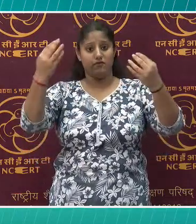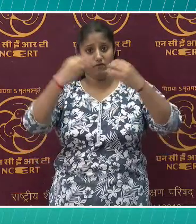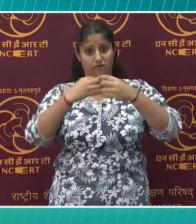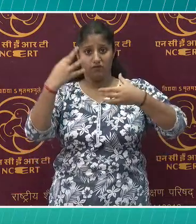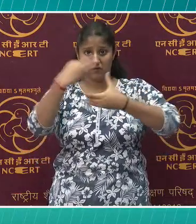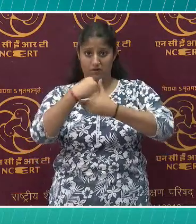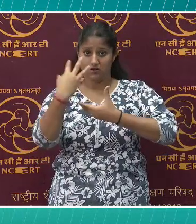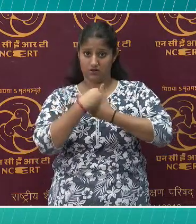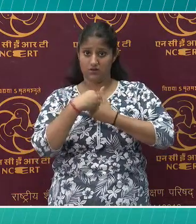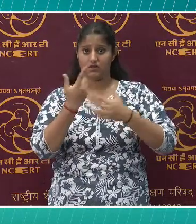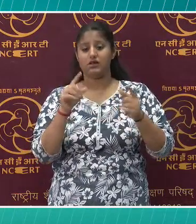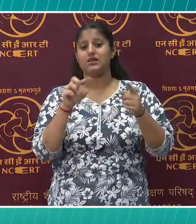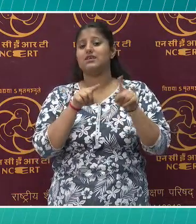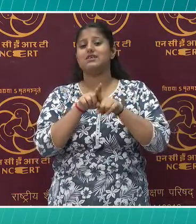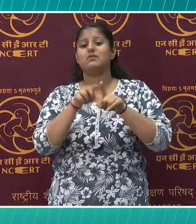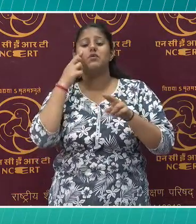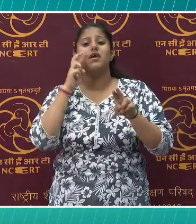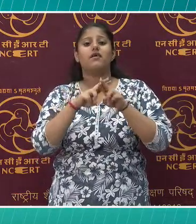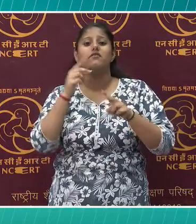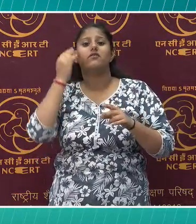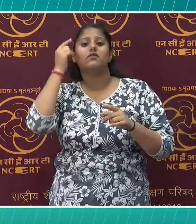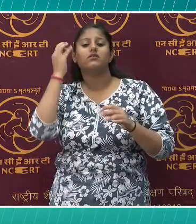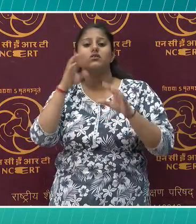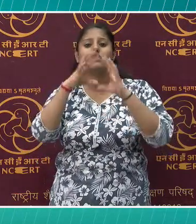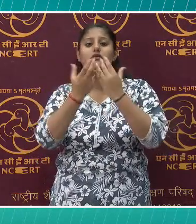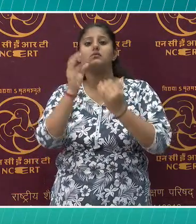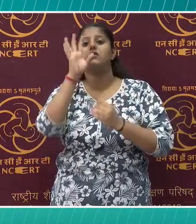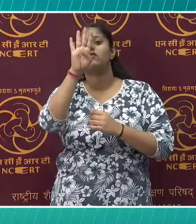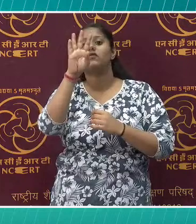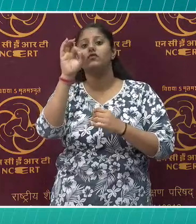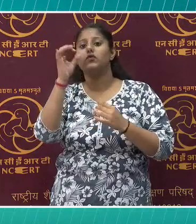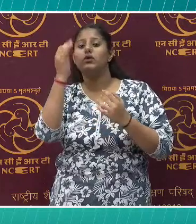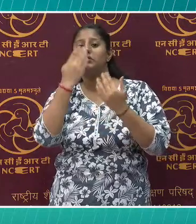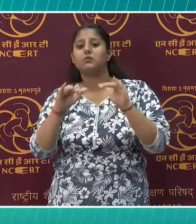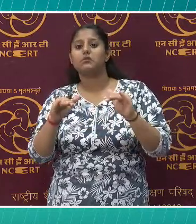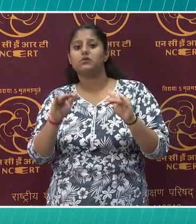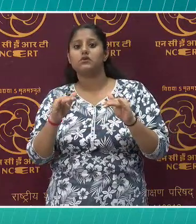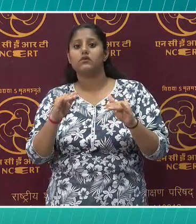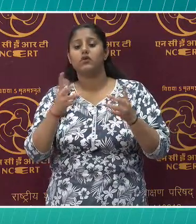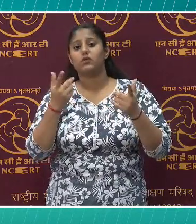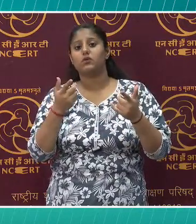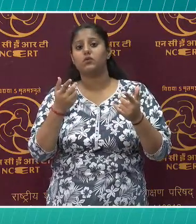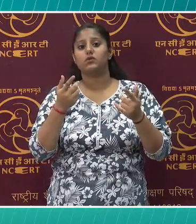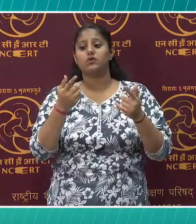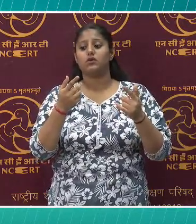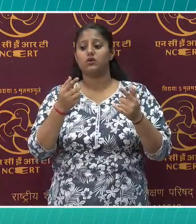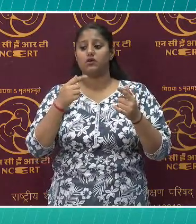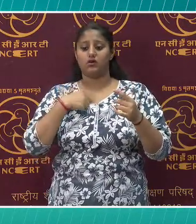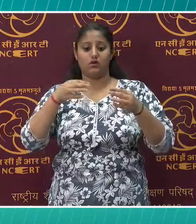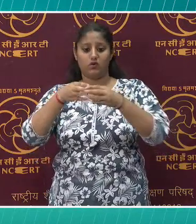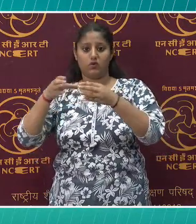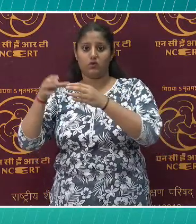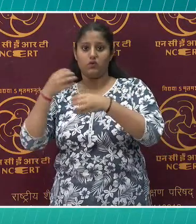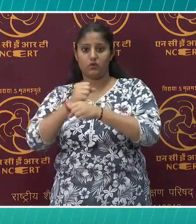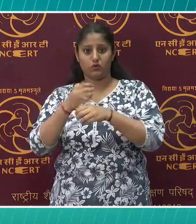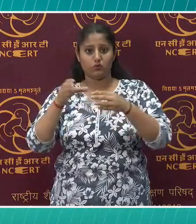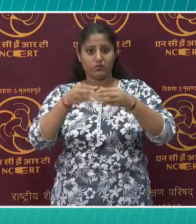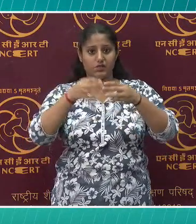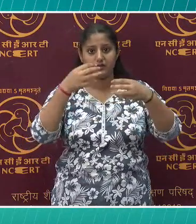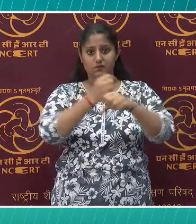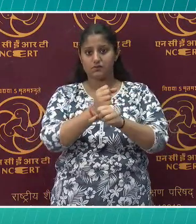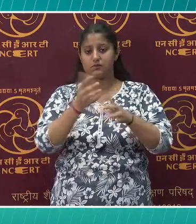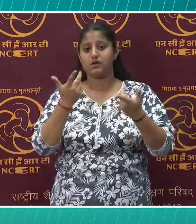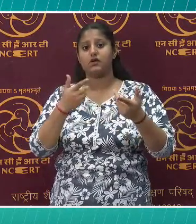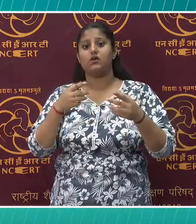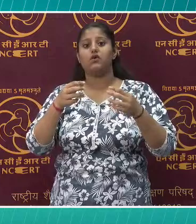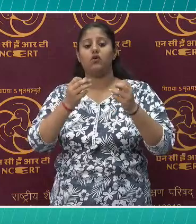Suppose there are 40 classes, teachers might complain, we have a class of 60 people, how to engage them? So we can make groups of those children and we